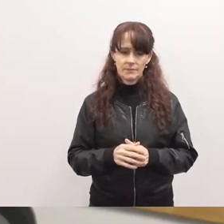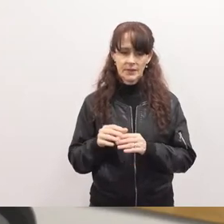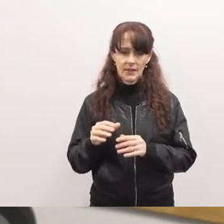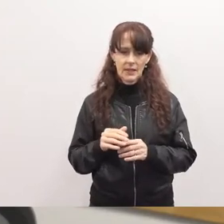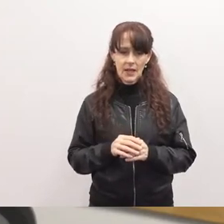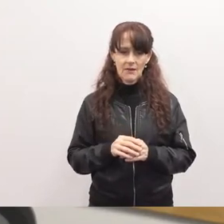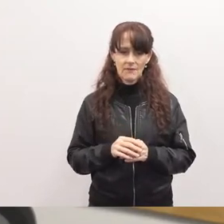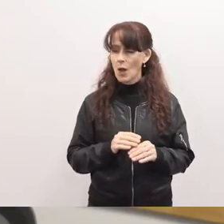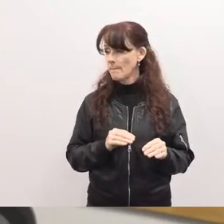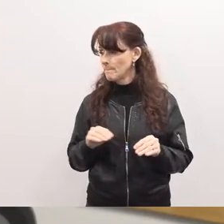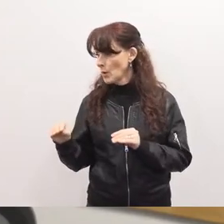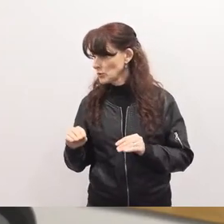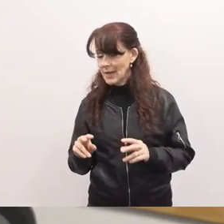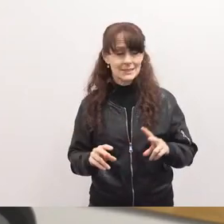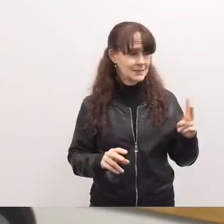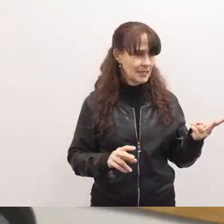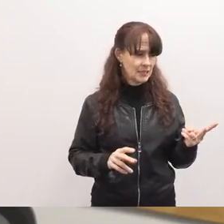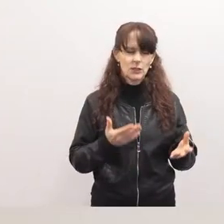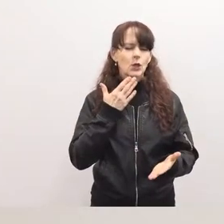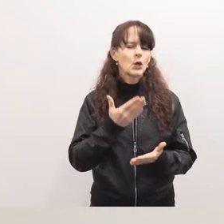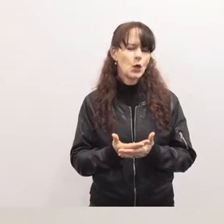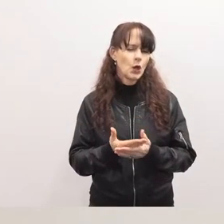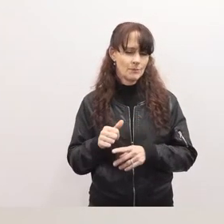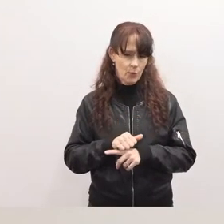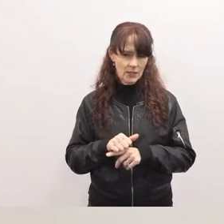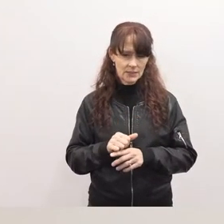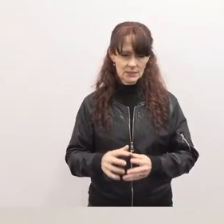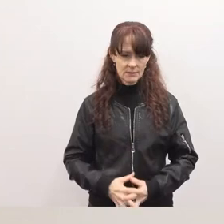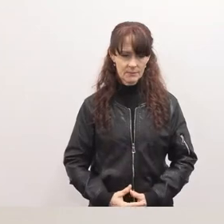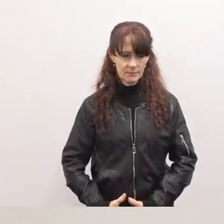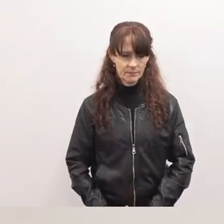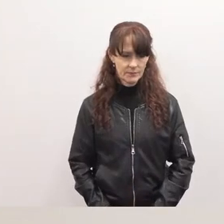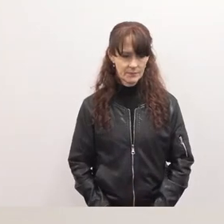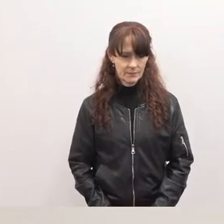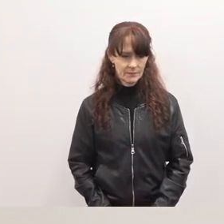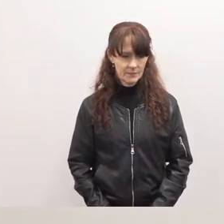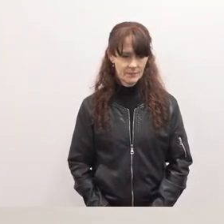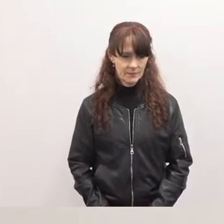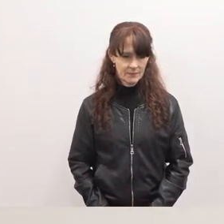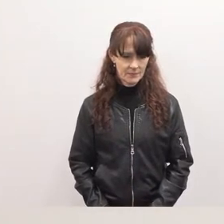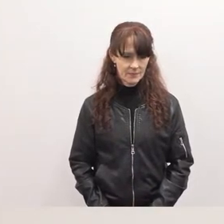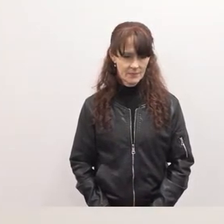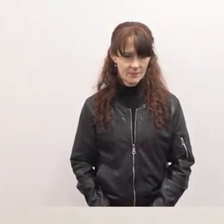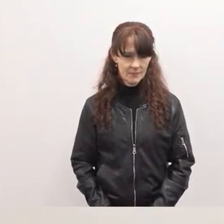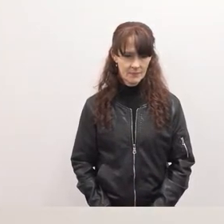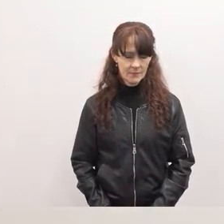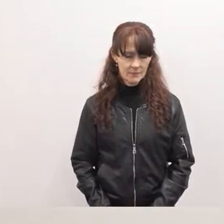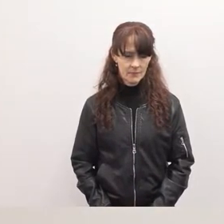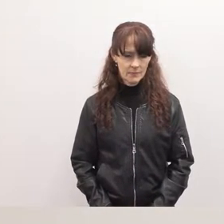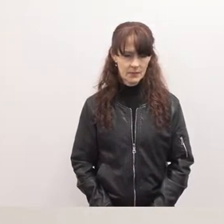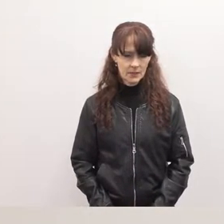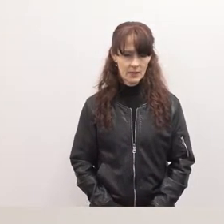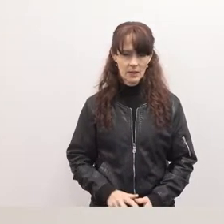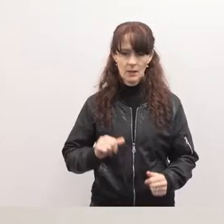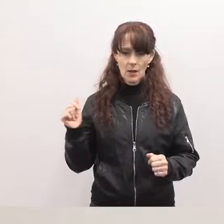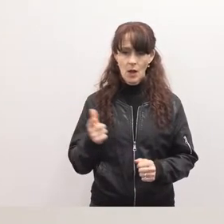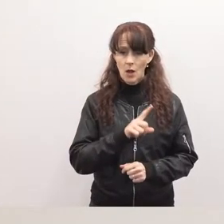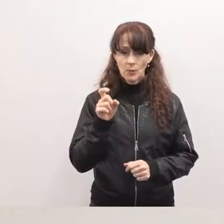second is a good practice. Yeah. Are we doing all questions now, Chair, or are we going to